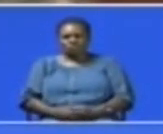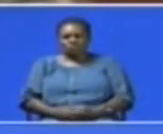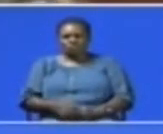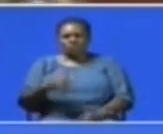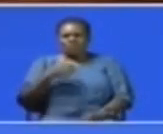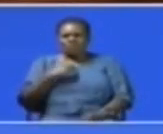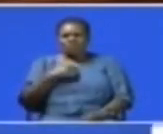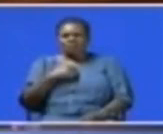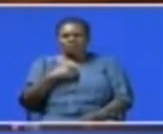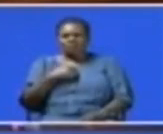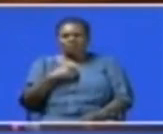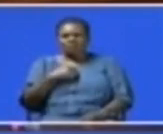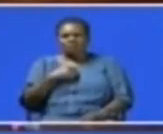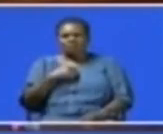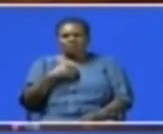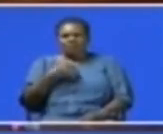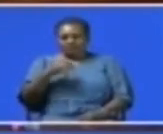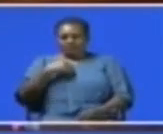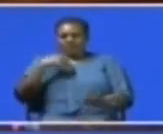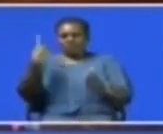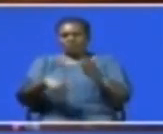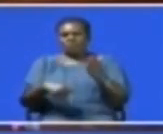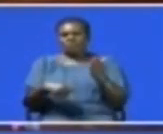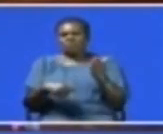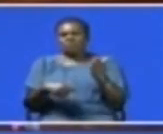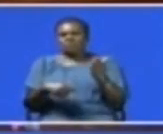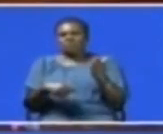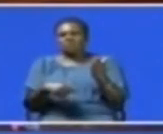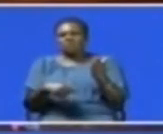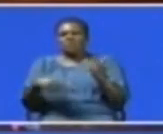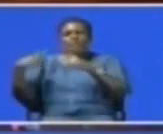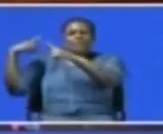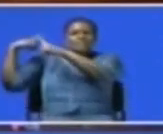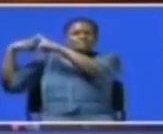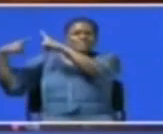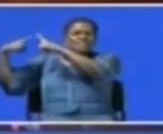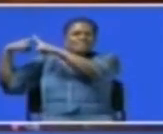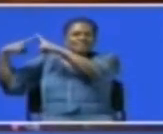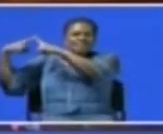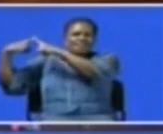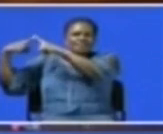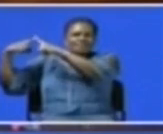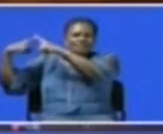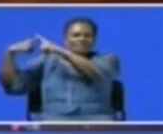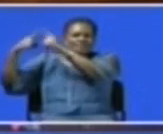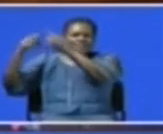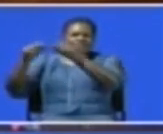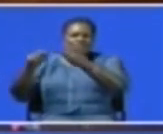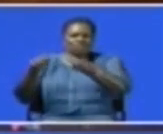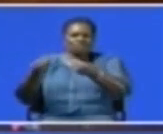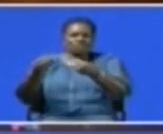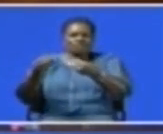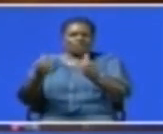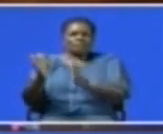deaths. I'm bringing with me a wealth of experience of dealing